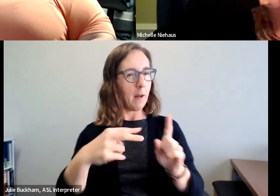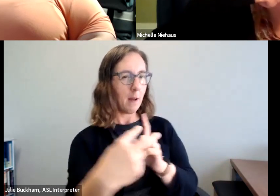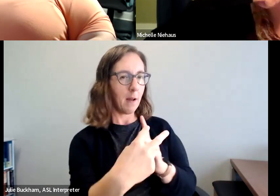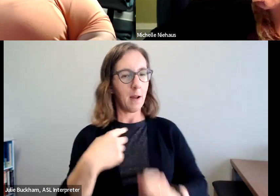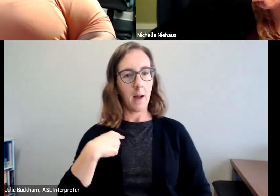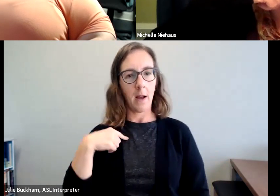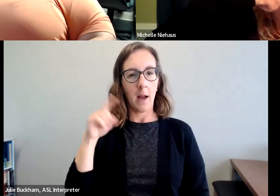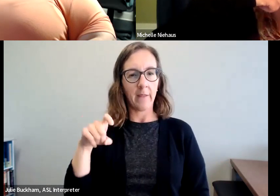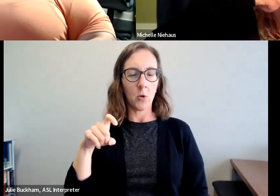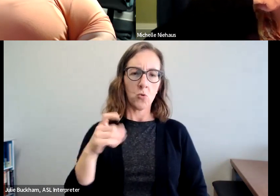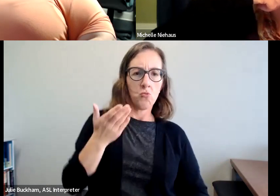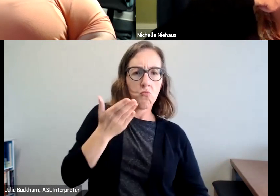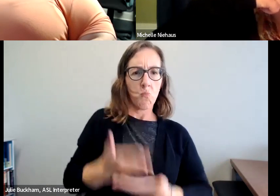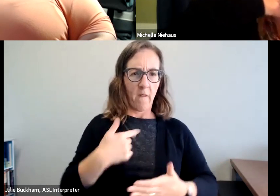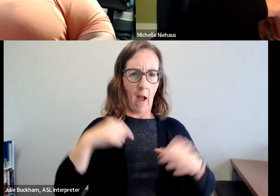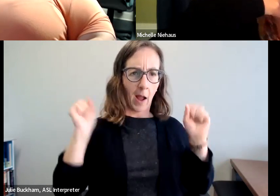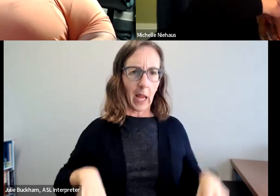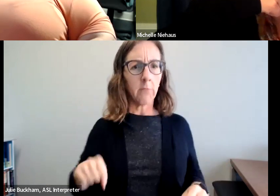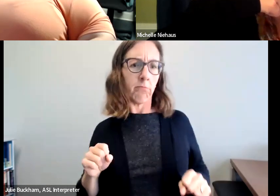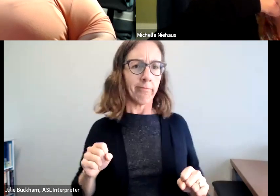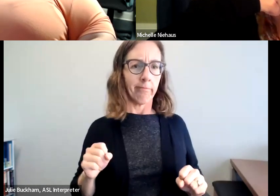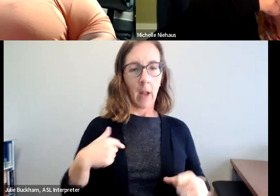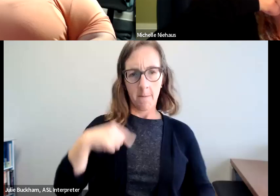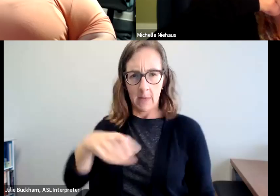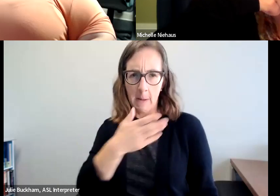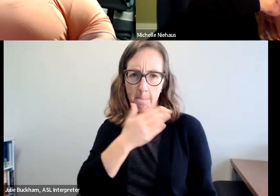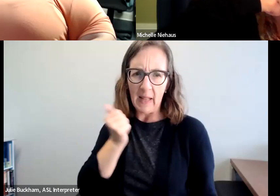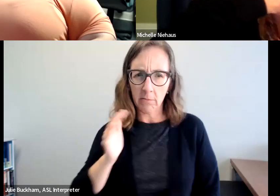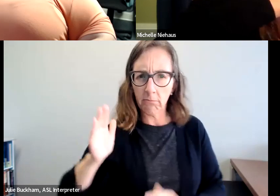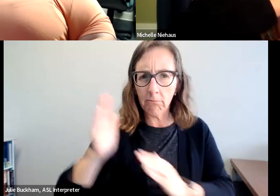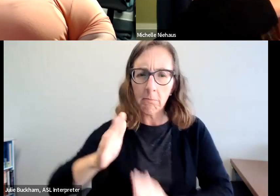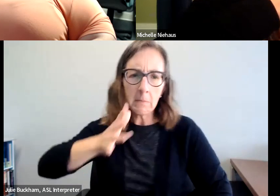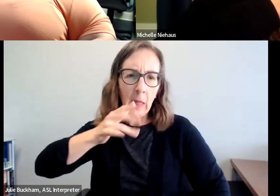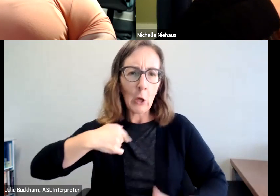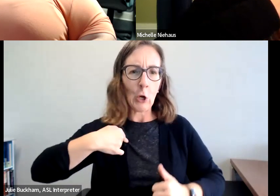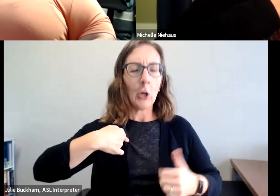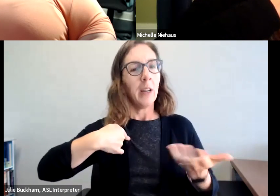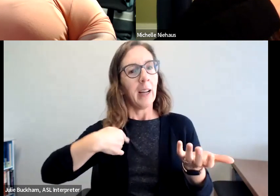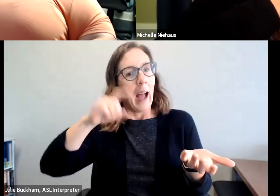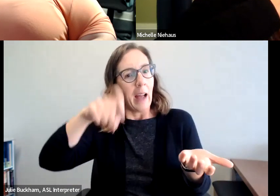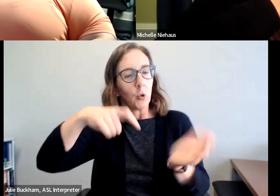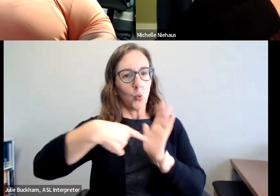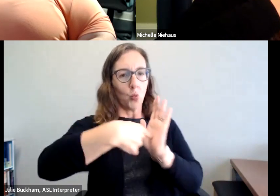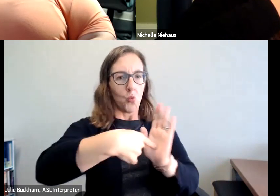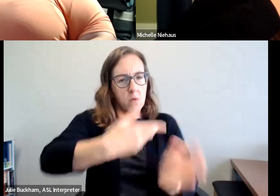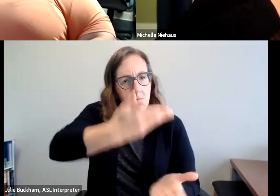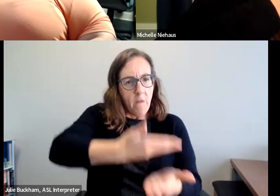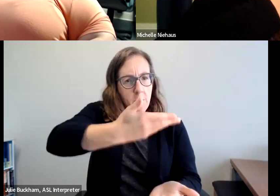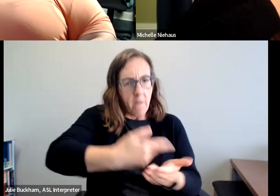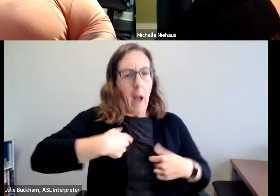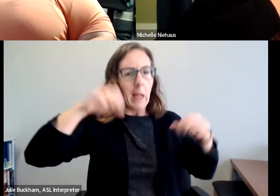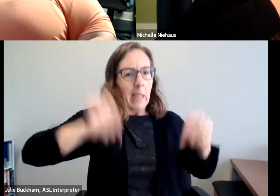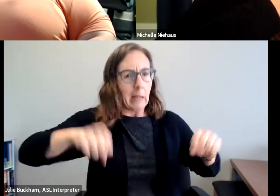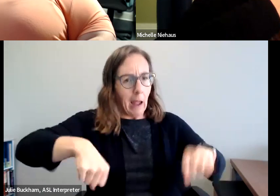to be the best mother I can be. I have to show people that I can do it. I